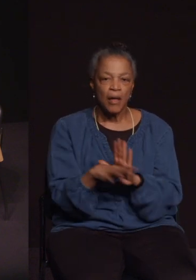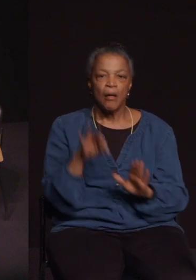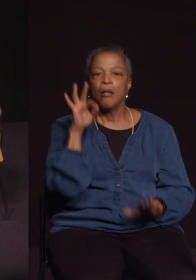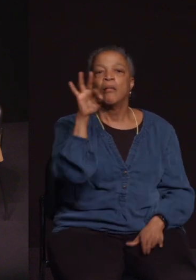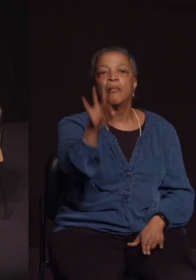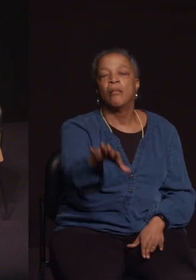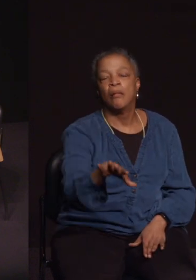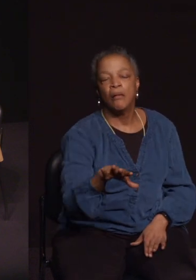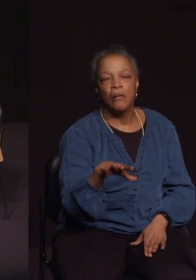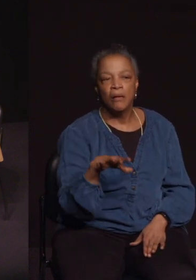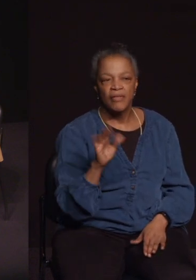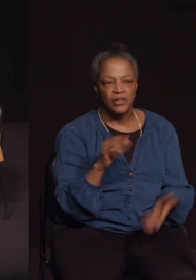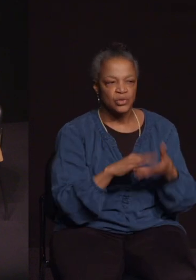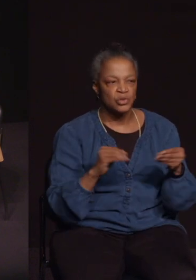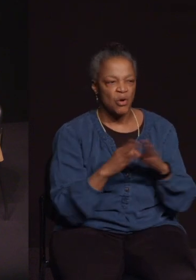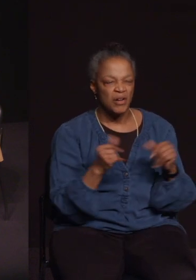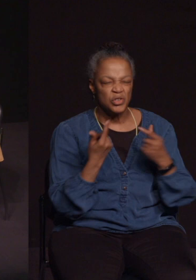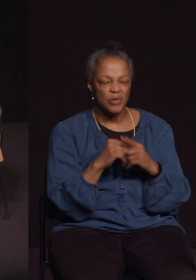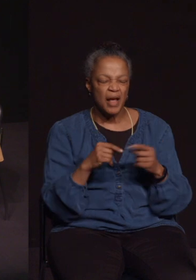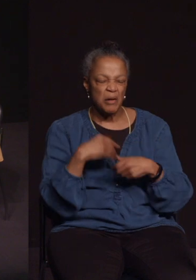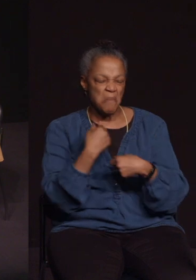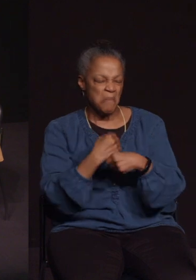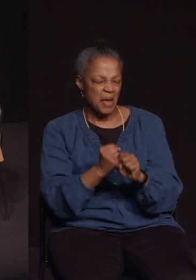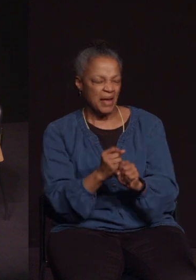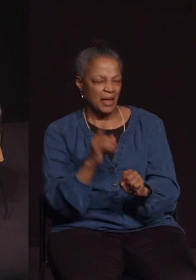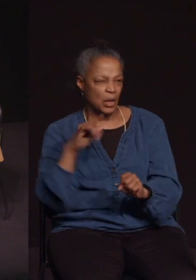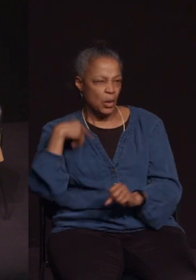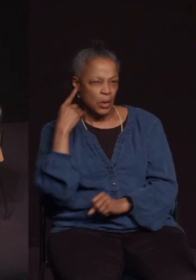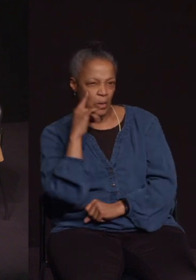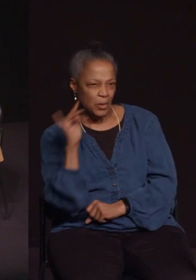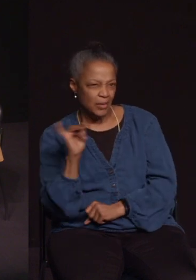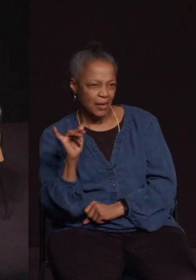just to paint the picture